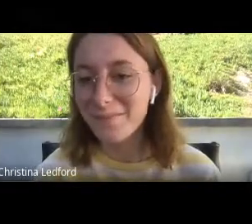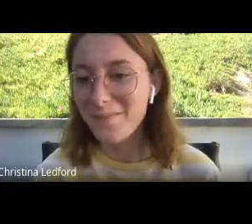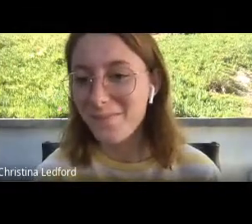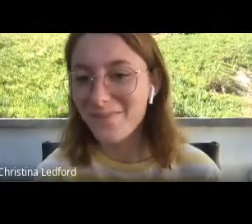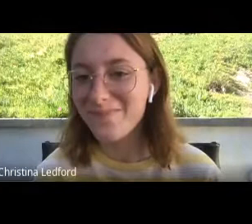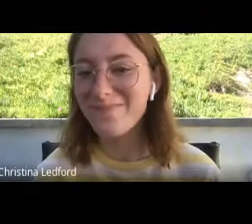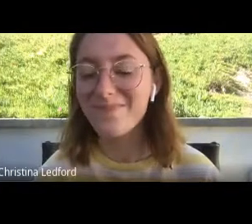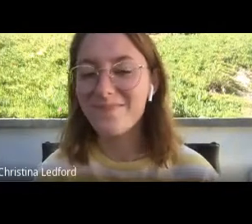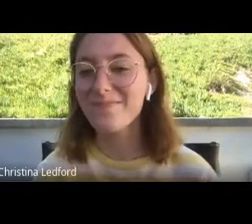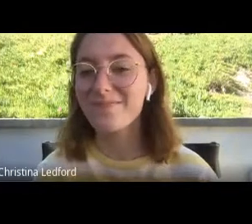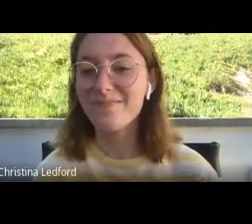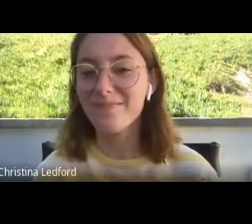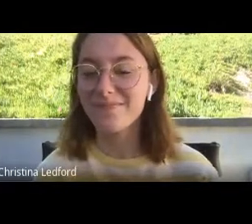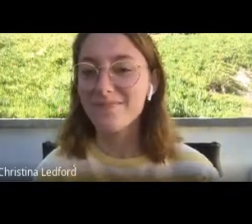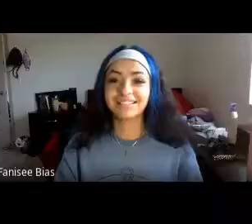Yeah.